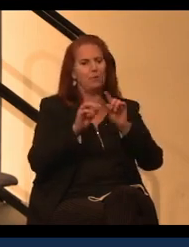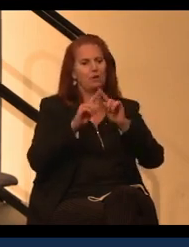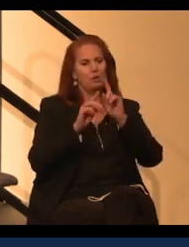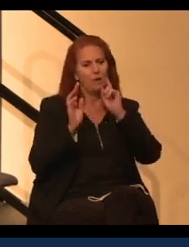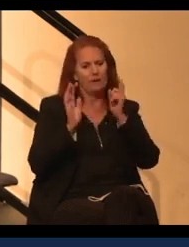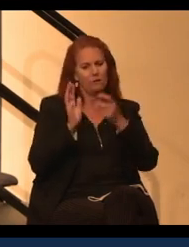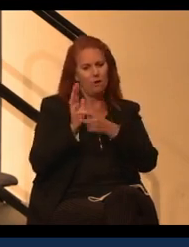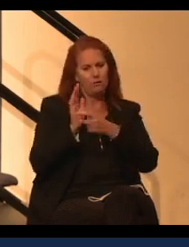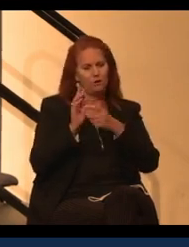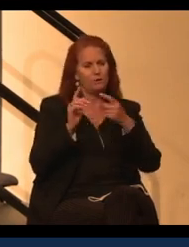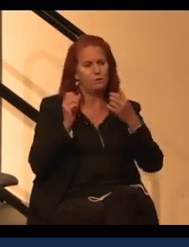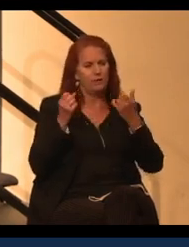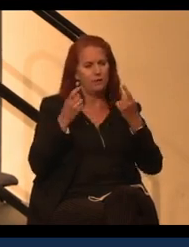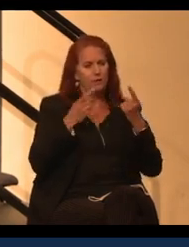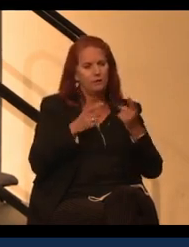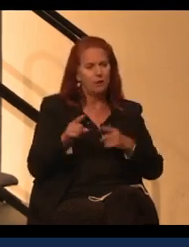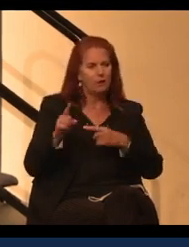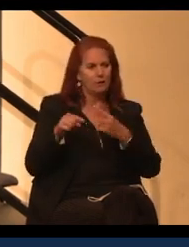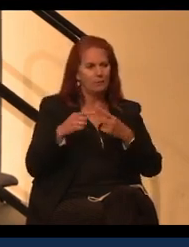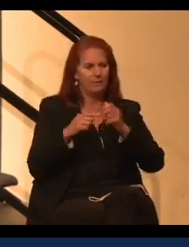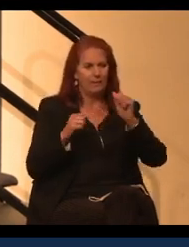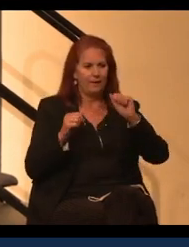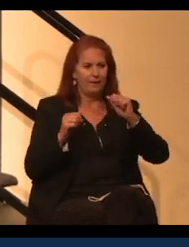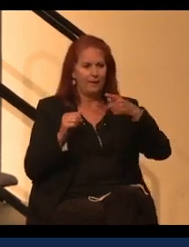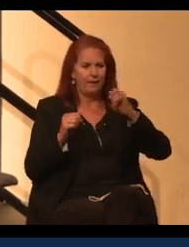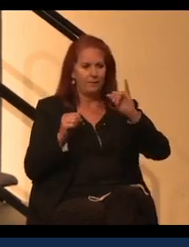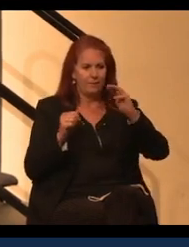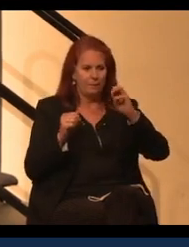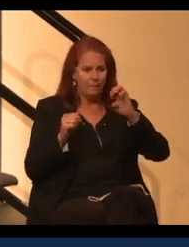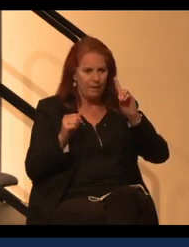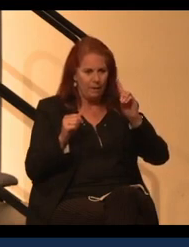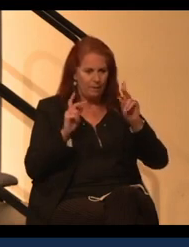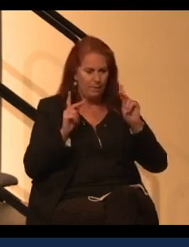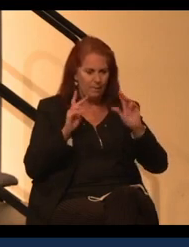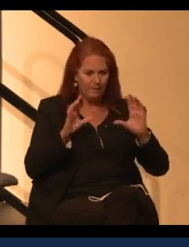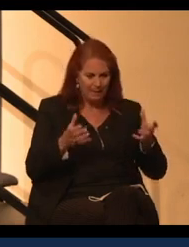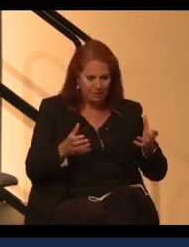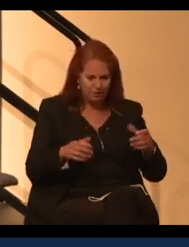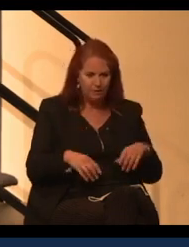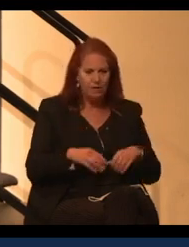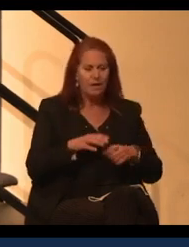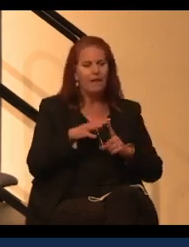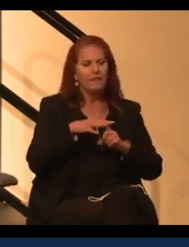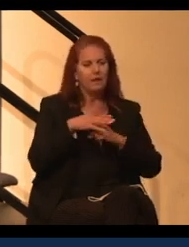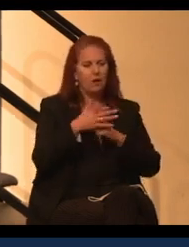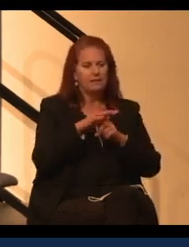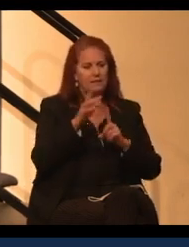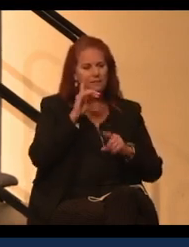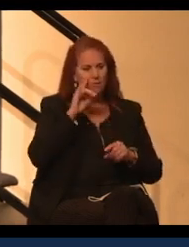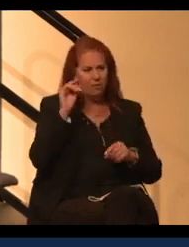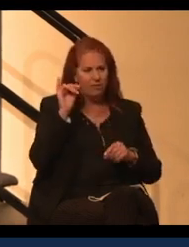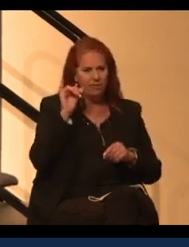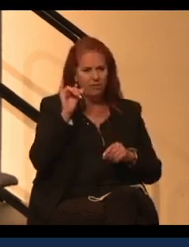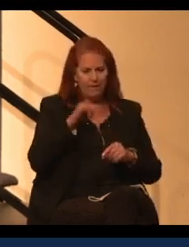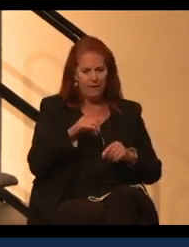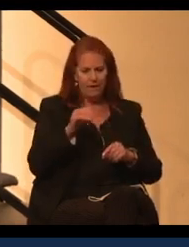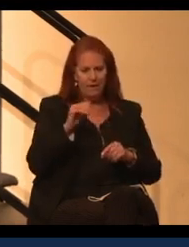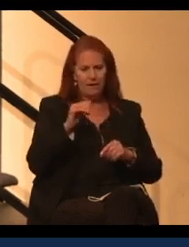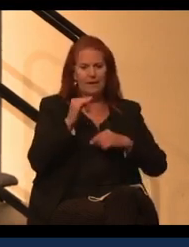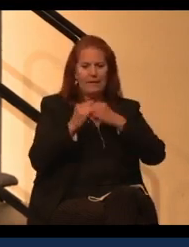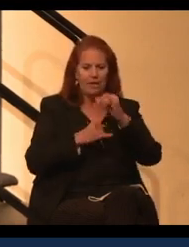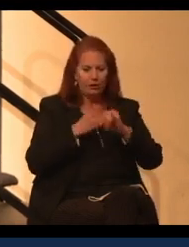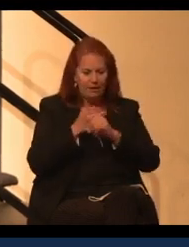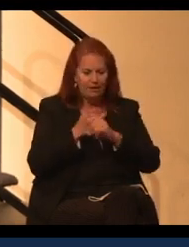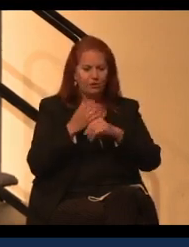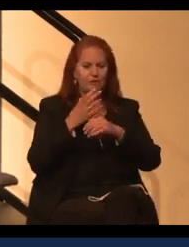acknowledge as we talk about the ISPO population, the context for those ISPO internationals